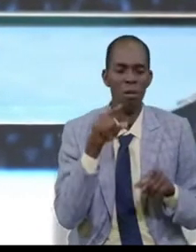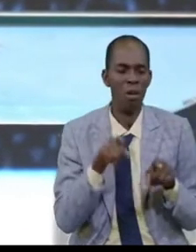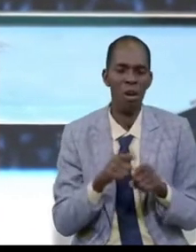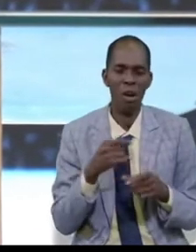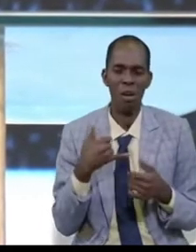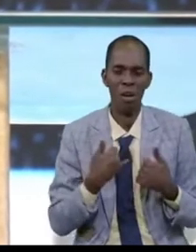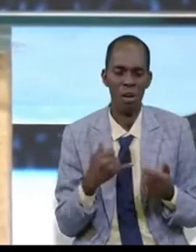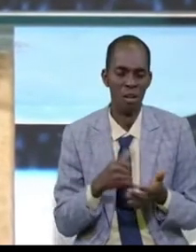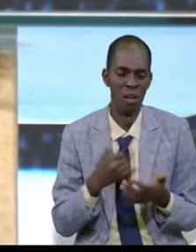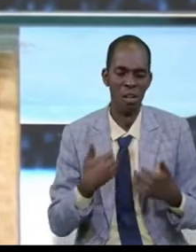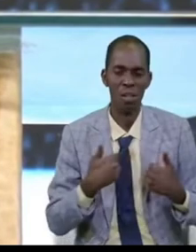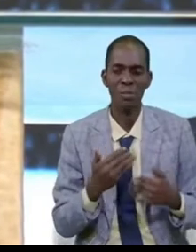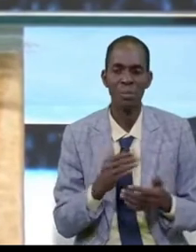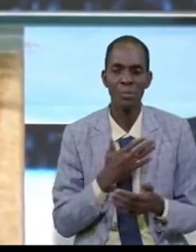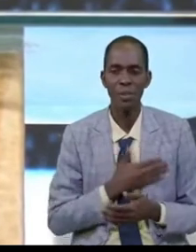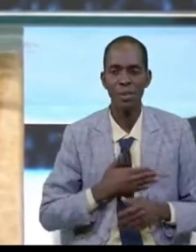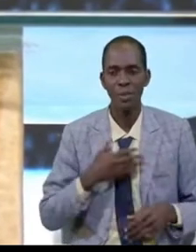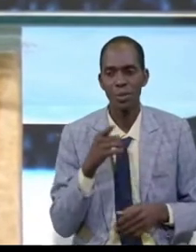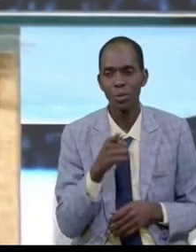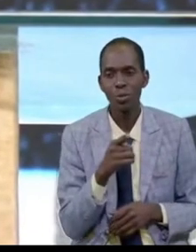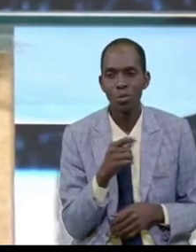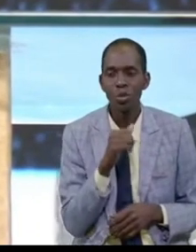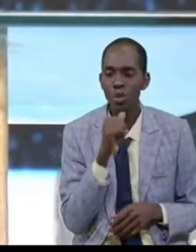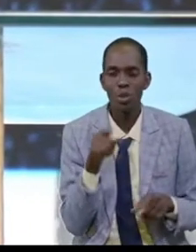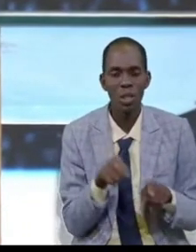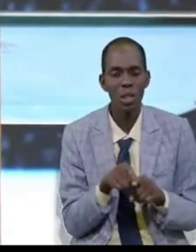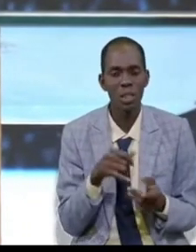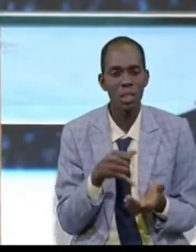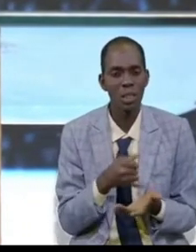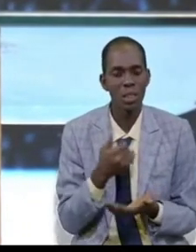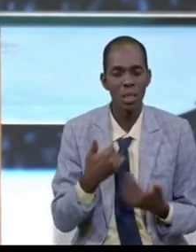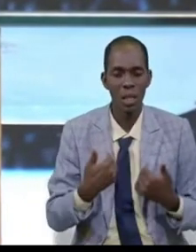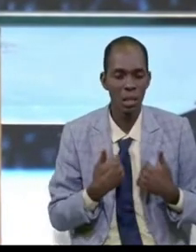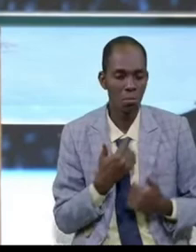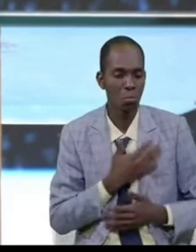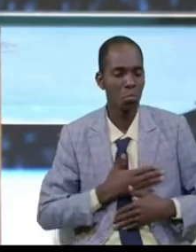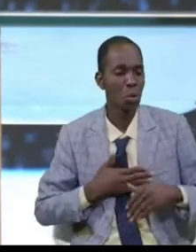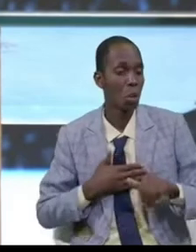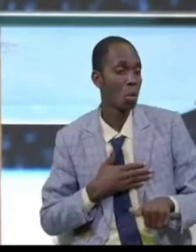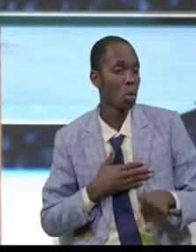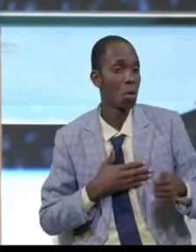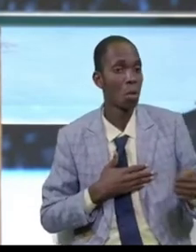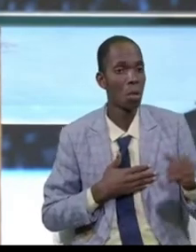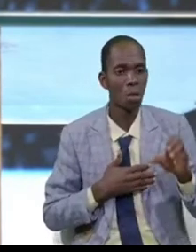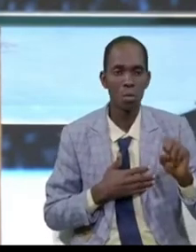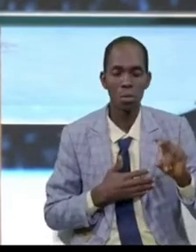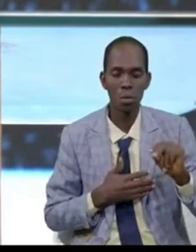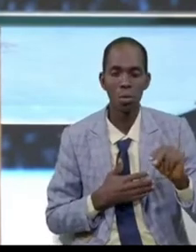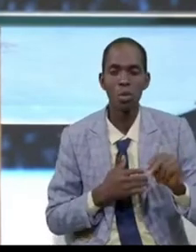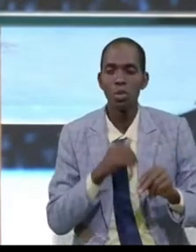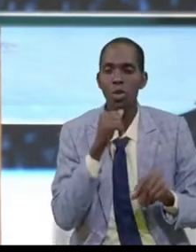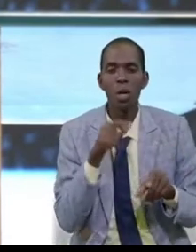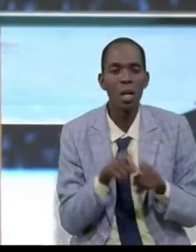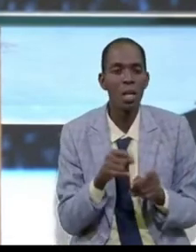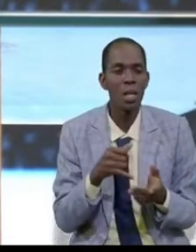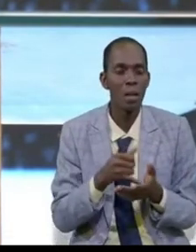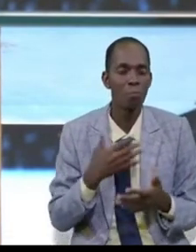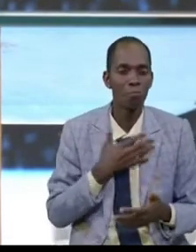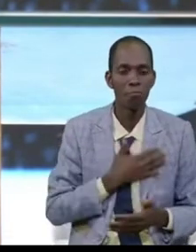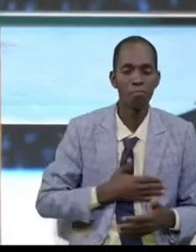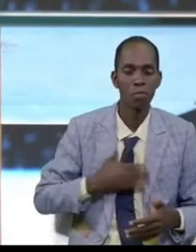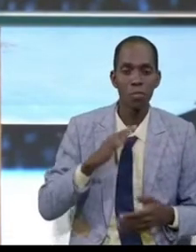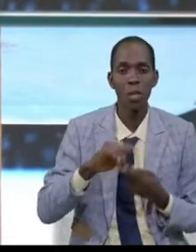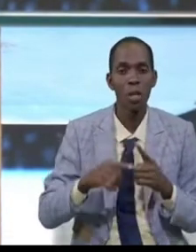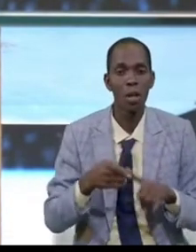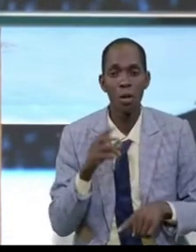has pleased you, not as it has pleased other people, not as it has pleased your